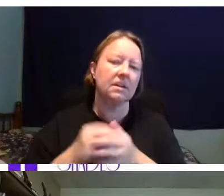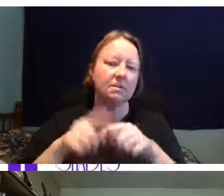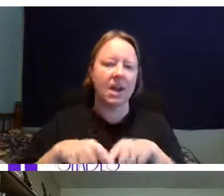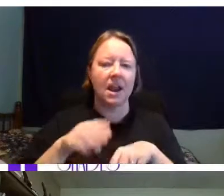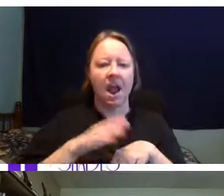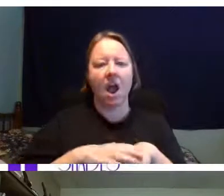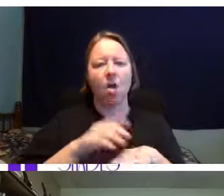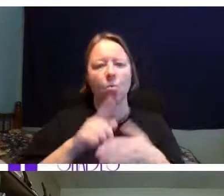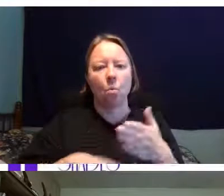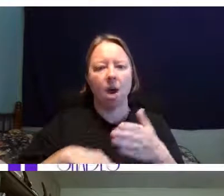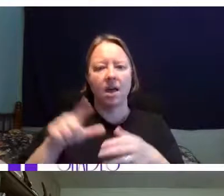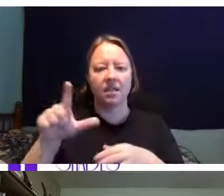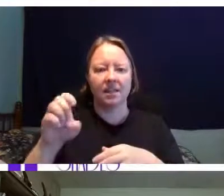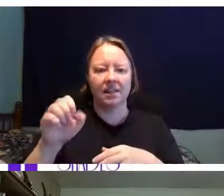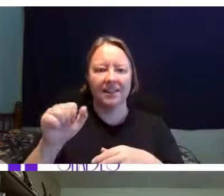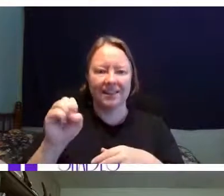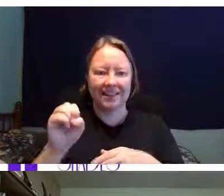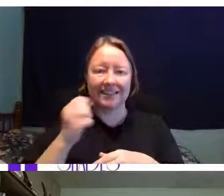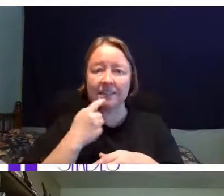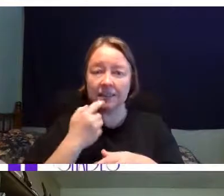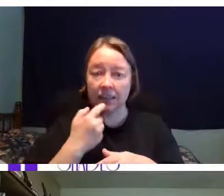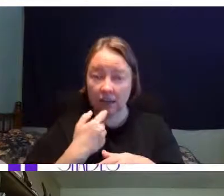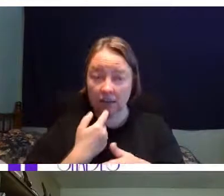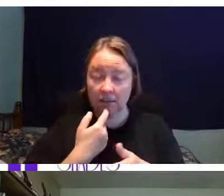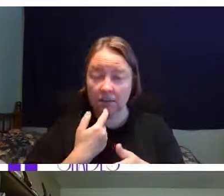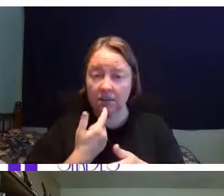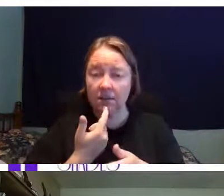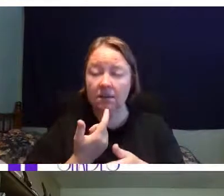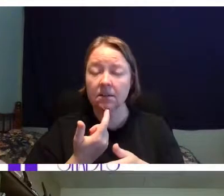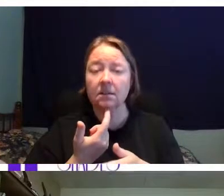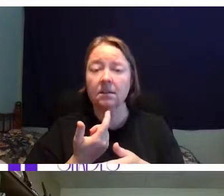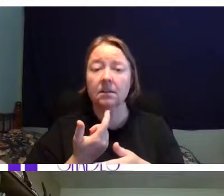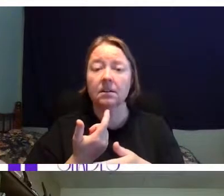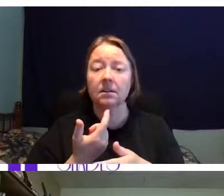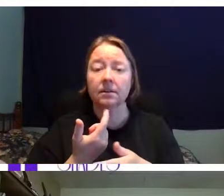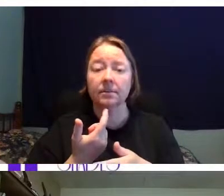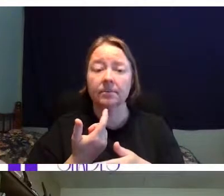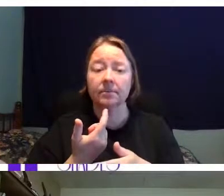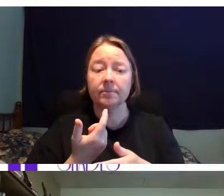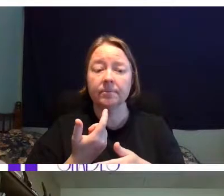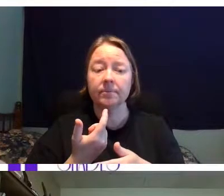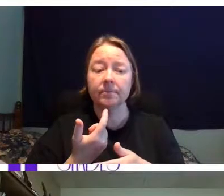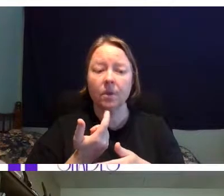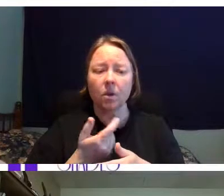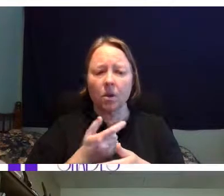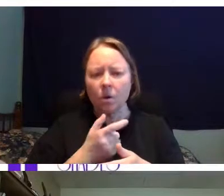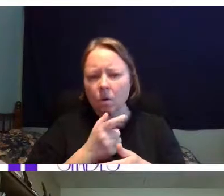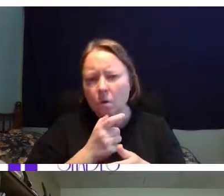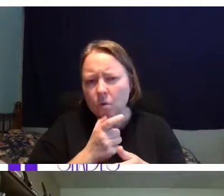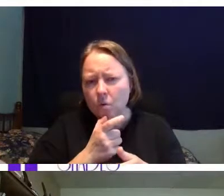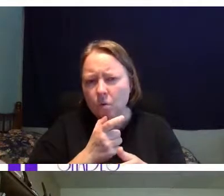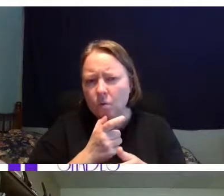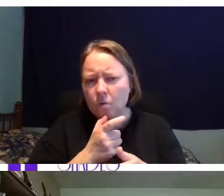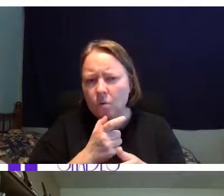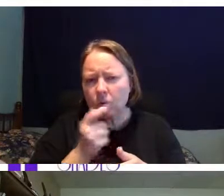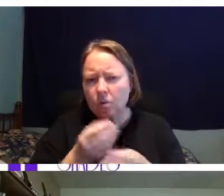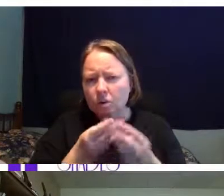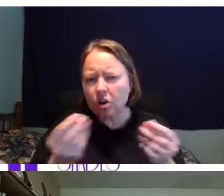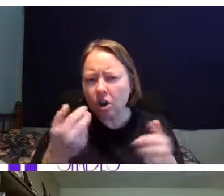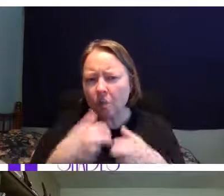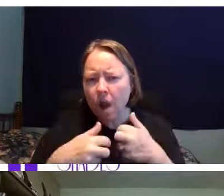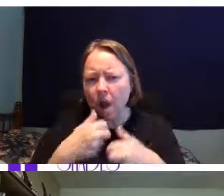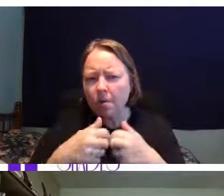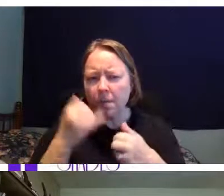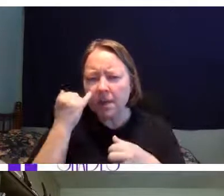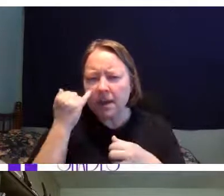language, that would determine the who would remediate when it came to